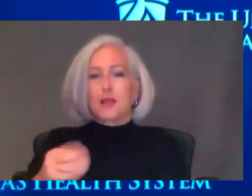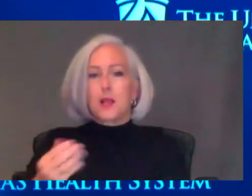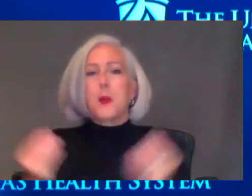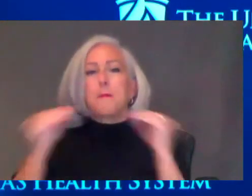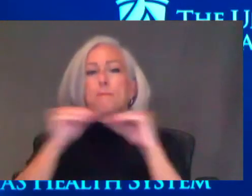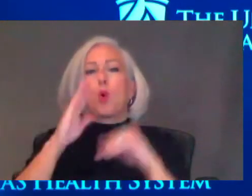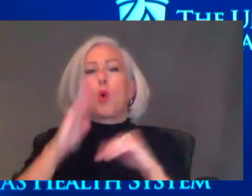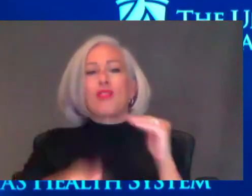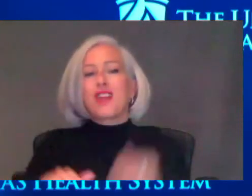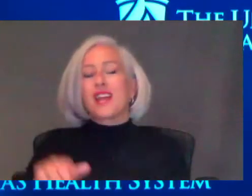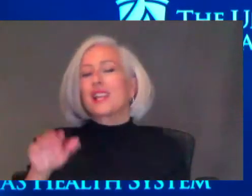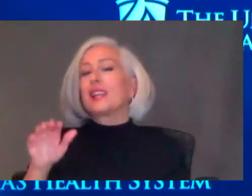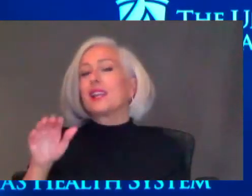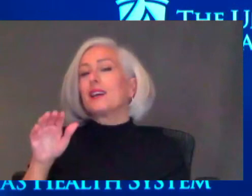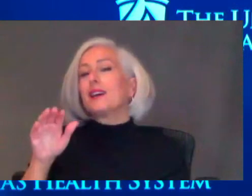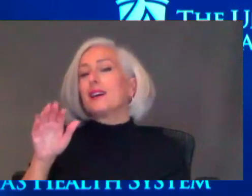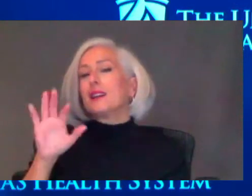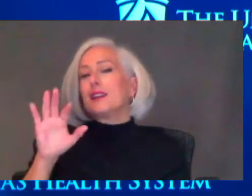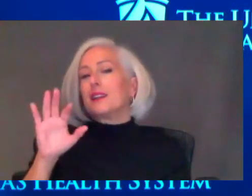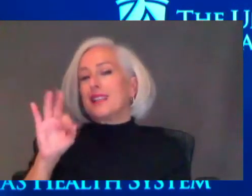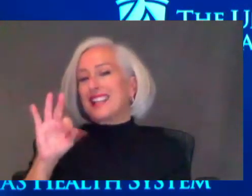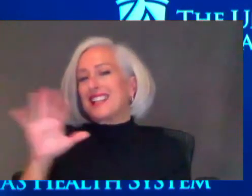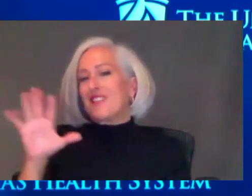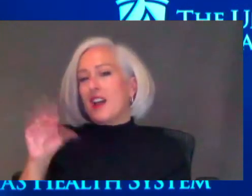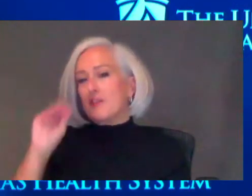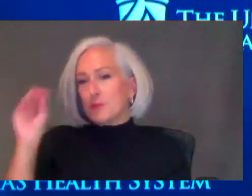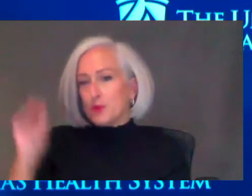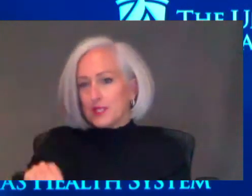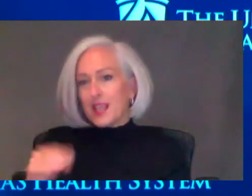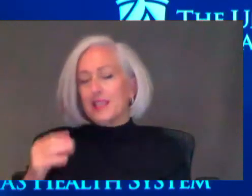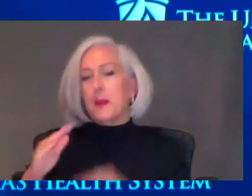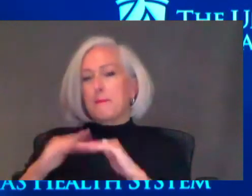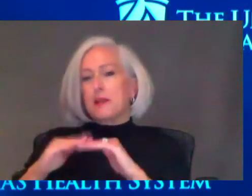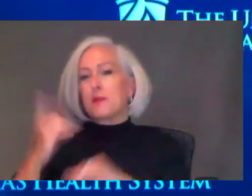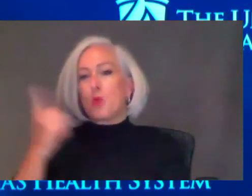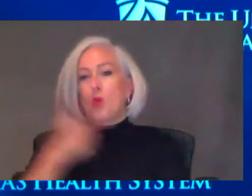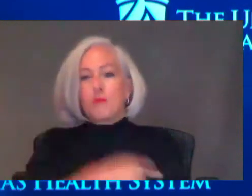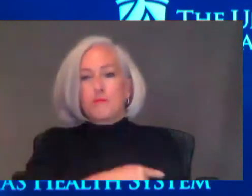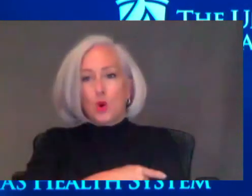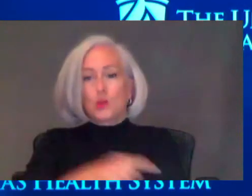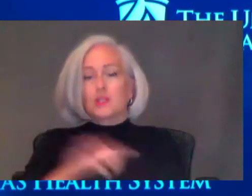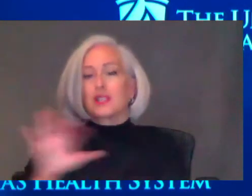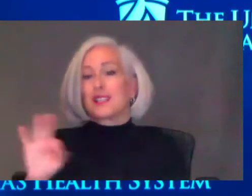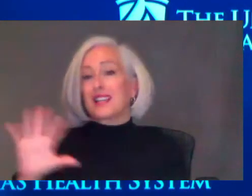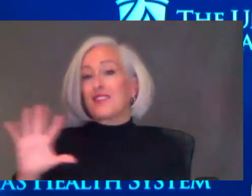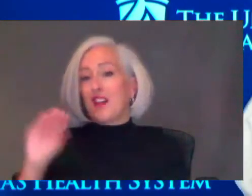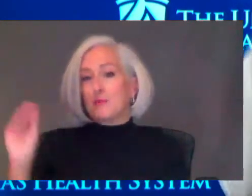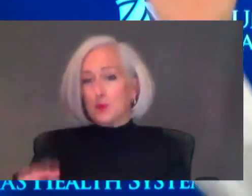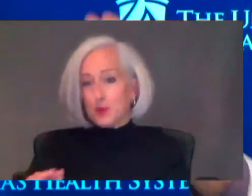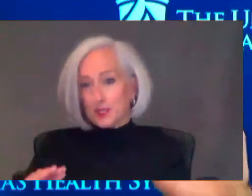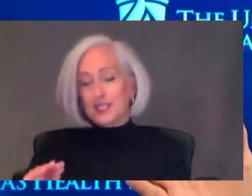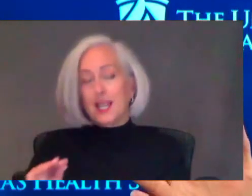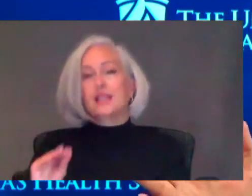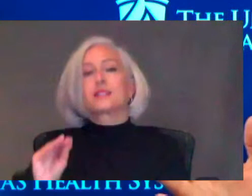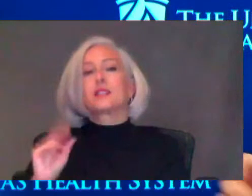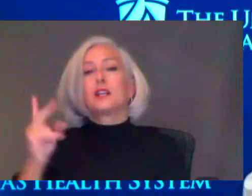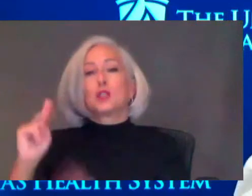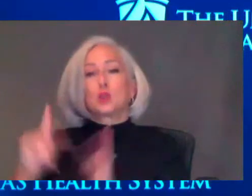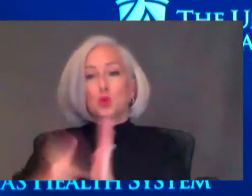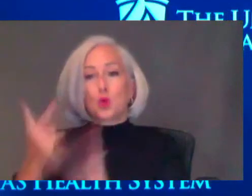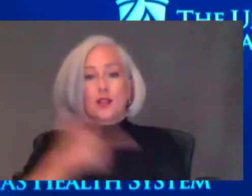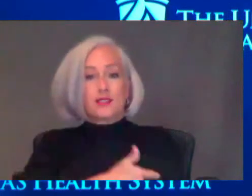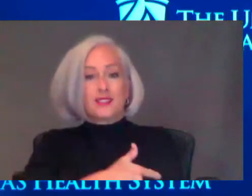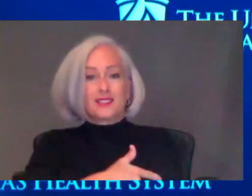around vaccination with the messenger RNA vaccines, they started with Pfizer. Now they use they use Moderna and Pfizer. But even though